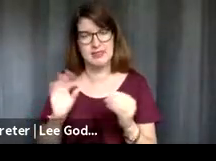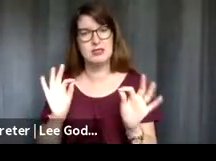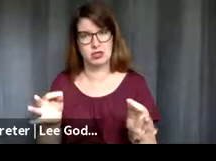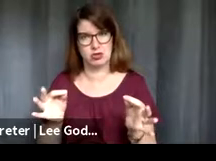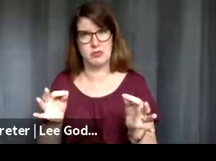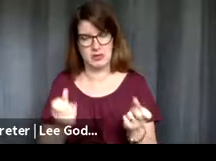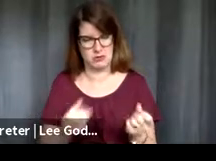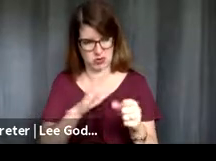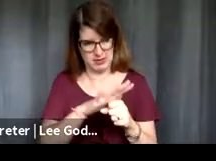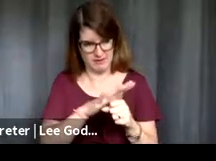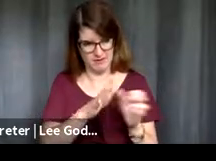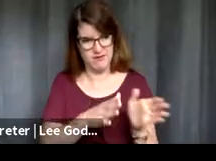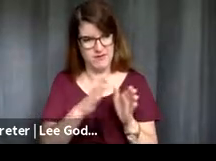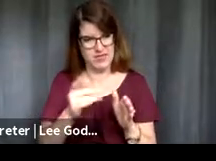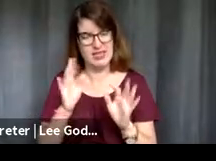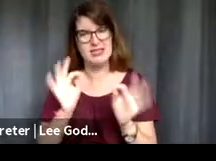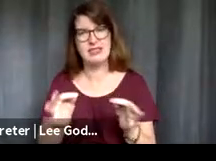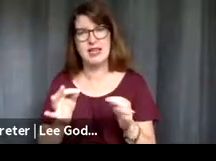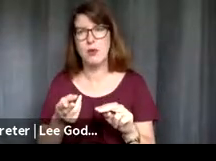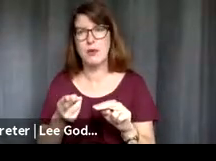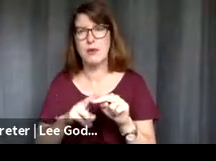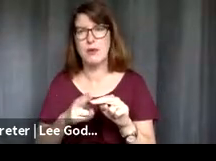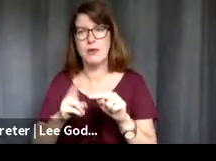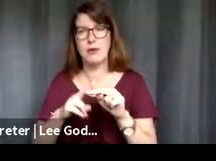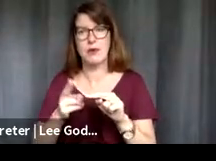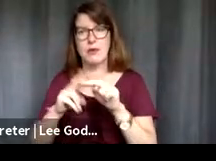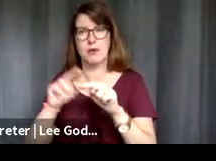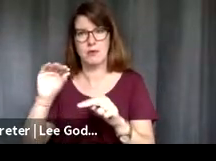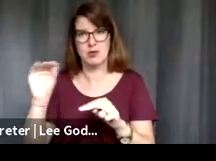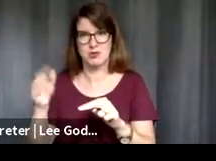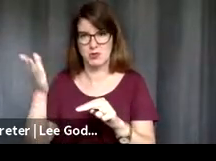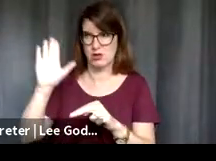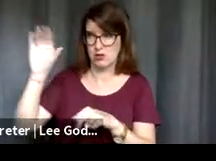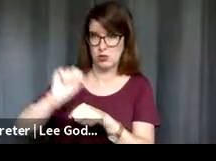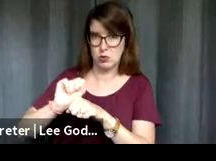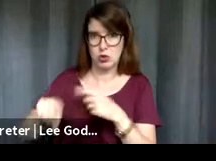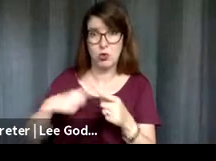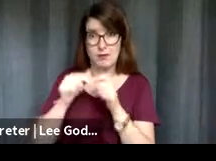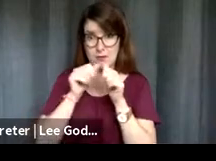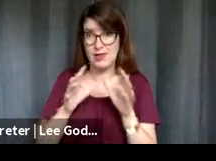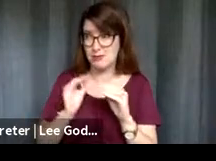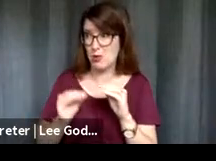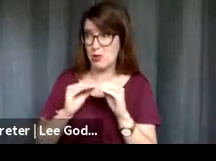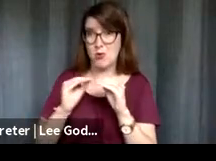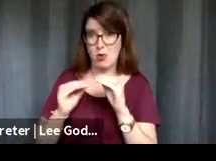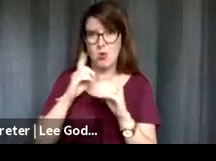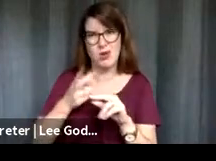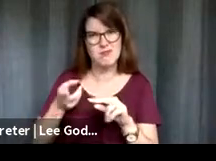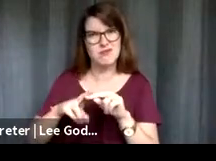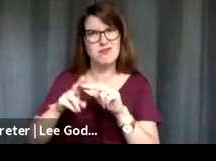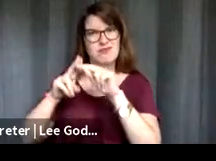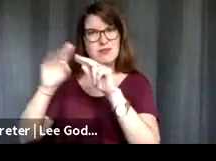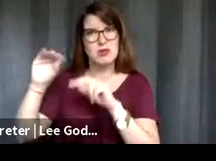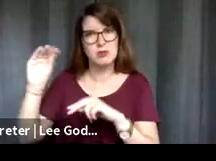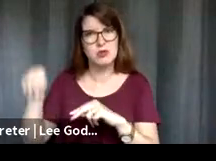then he decided he would give a greater and greater percentage to God's work as he felt blessed more and more. And he would keep increasing the